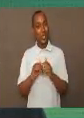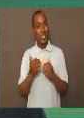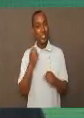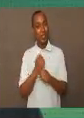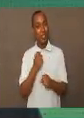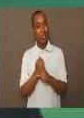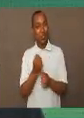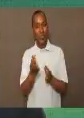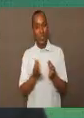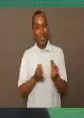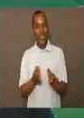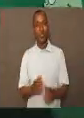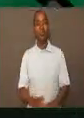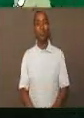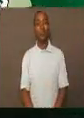function.